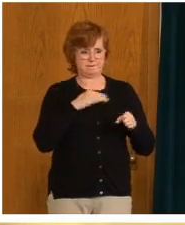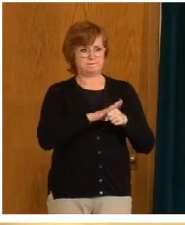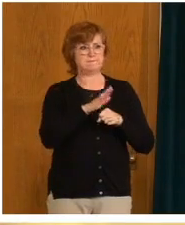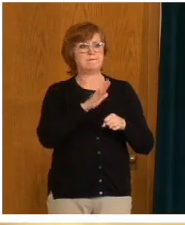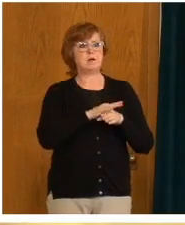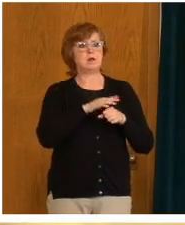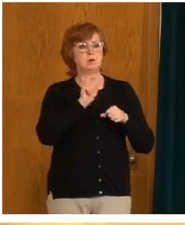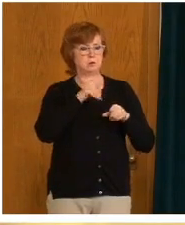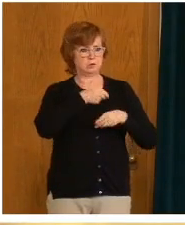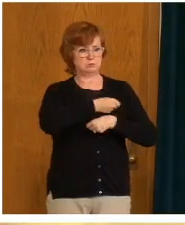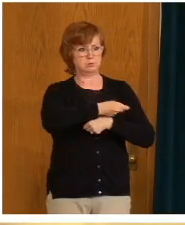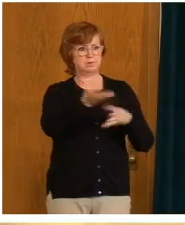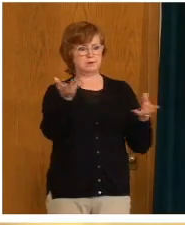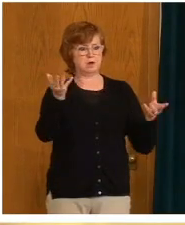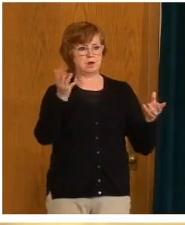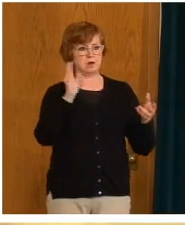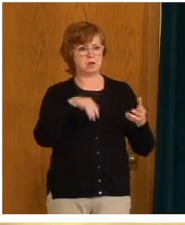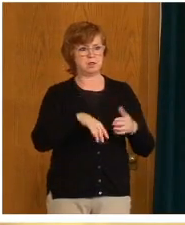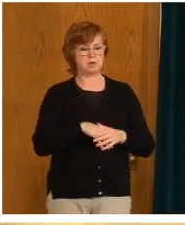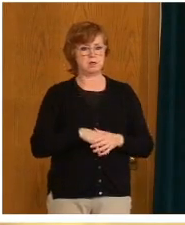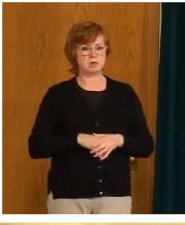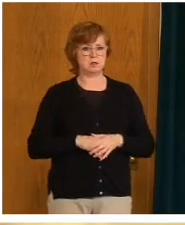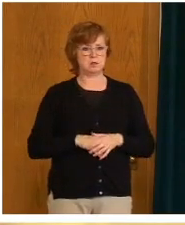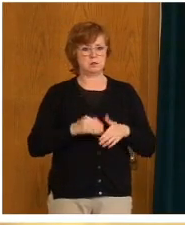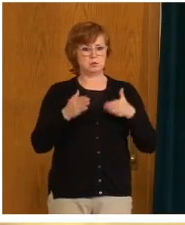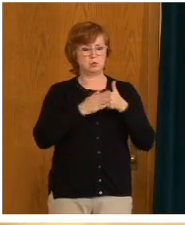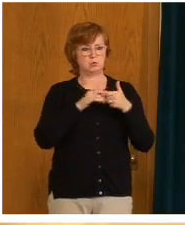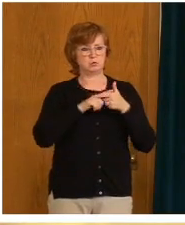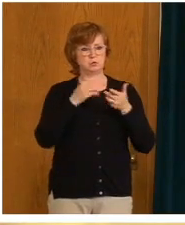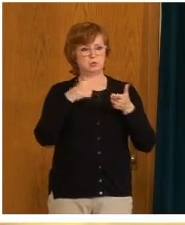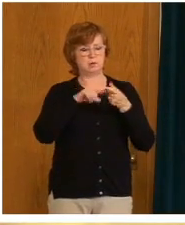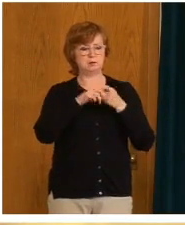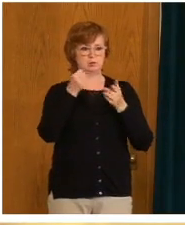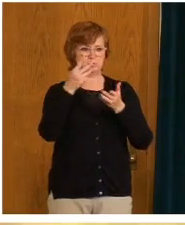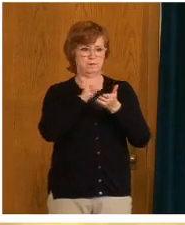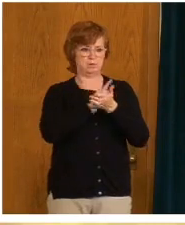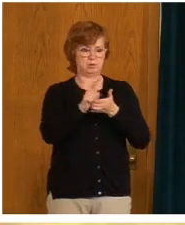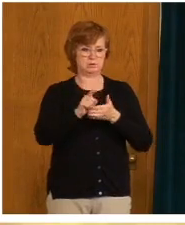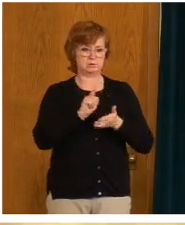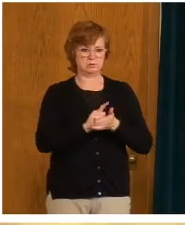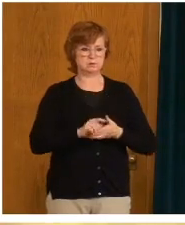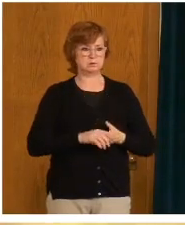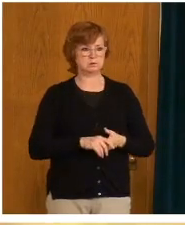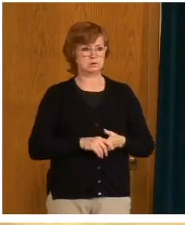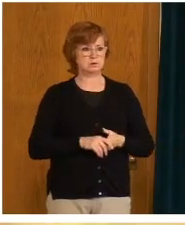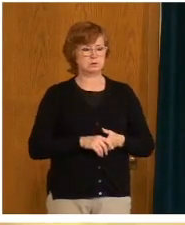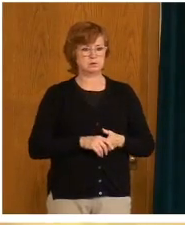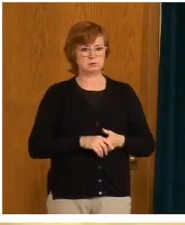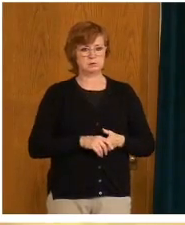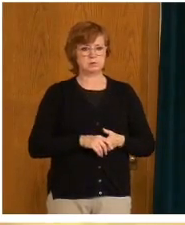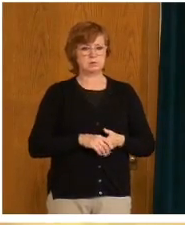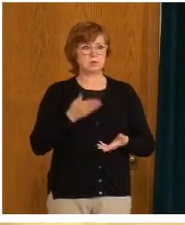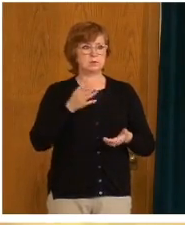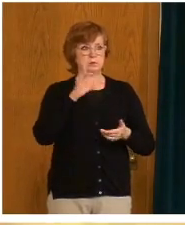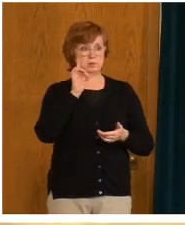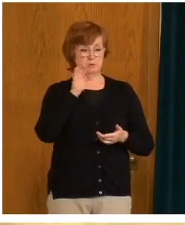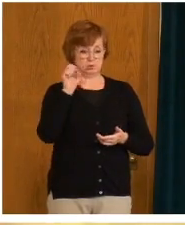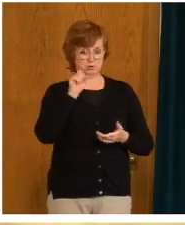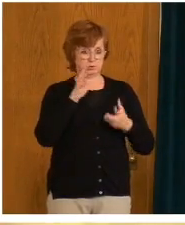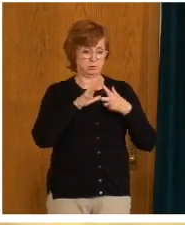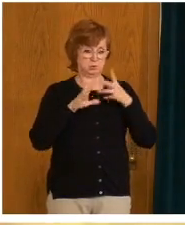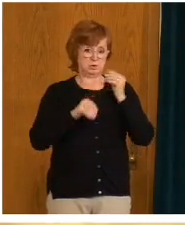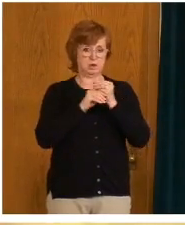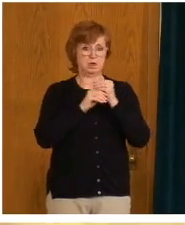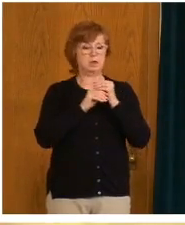making them available as we get close to the 12-week point. The 12-week matters. Dr. Shahab, you might want to comment on